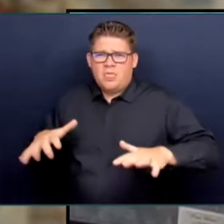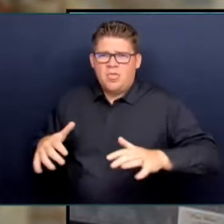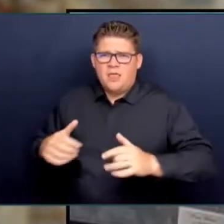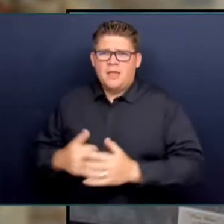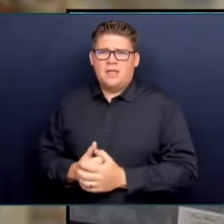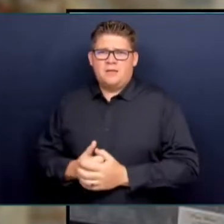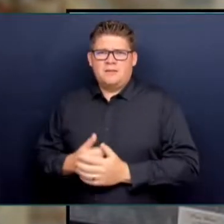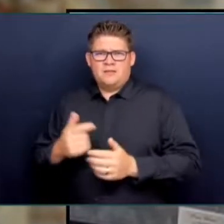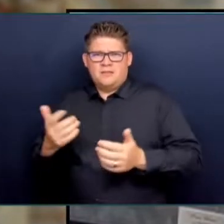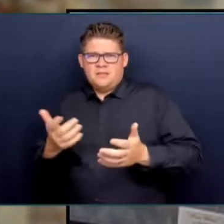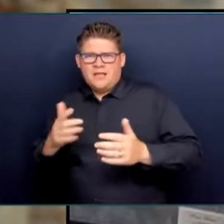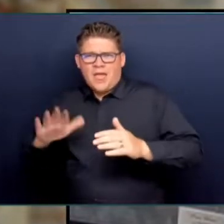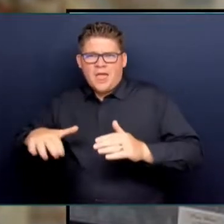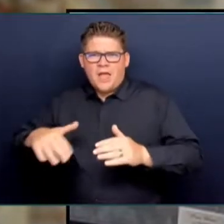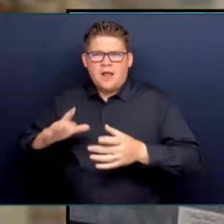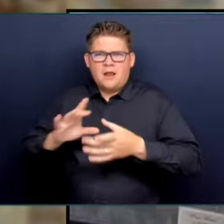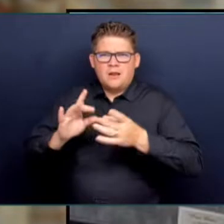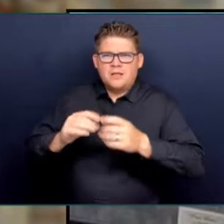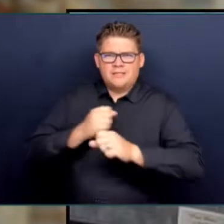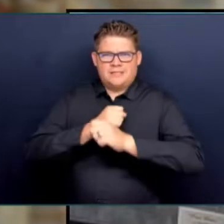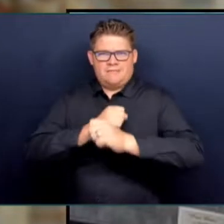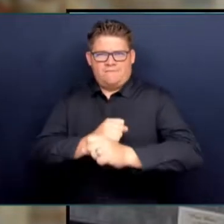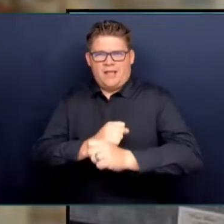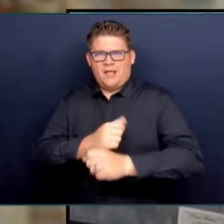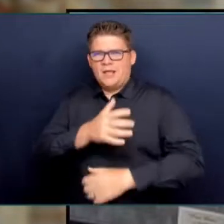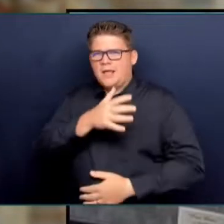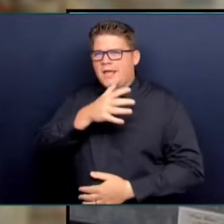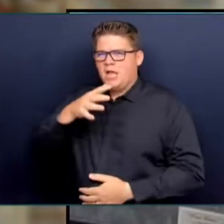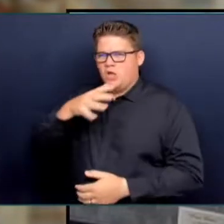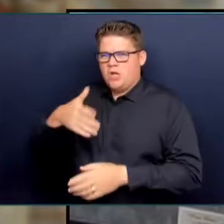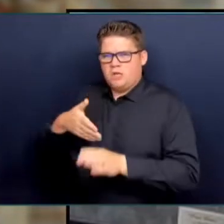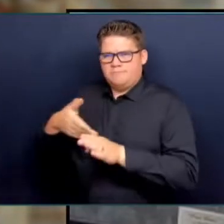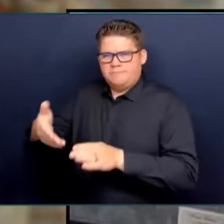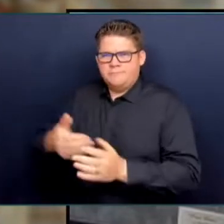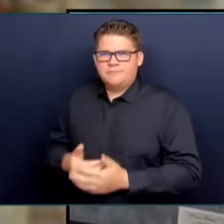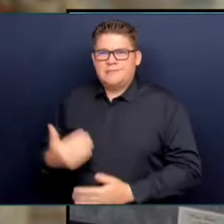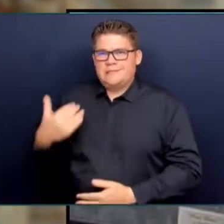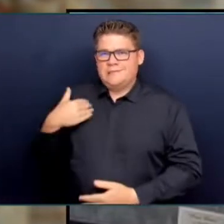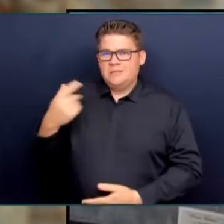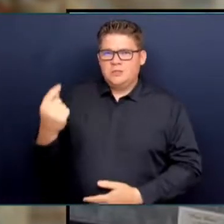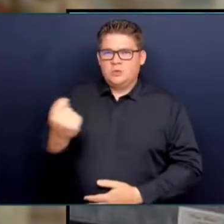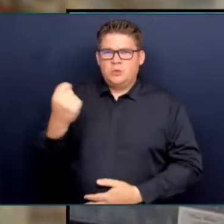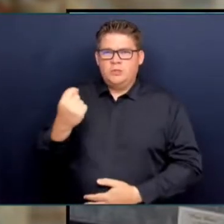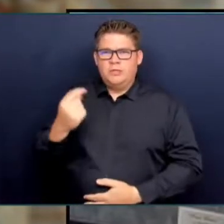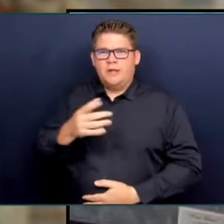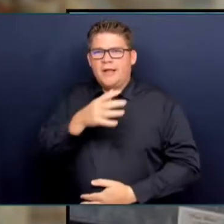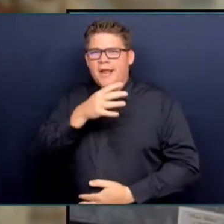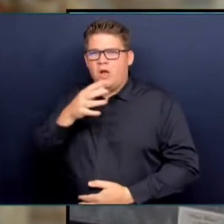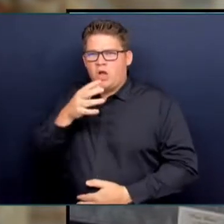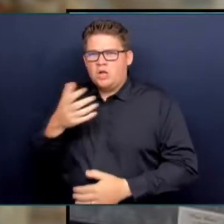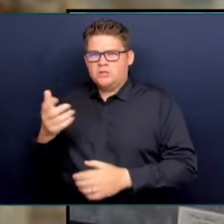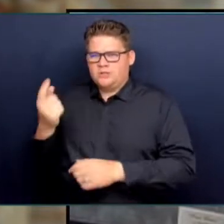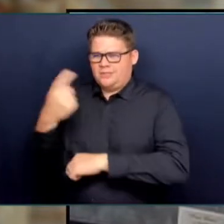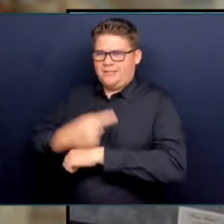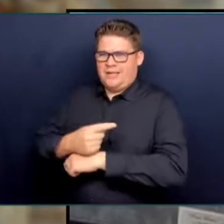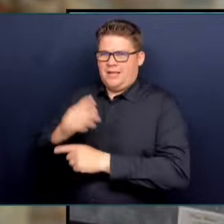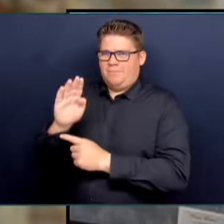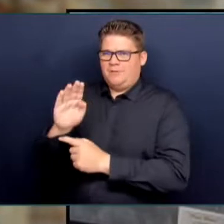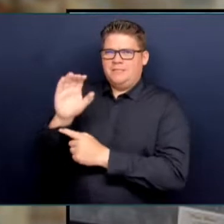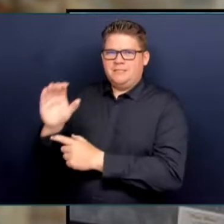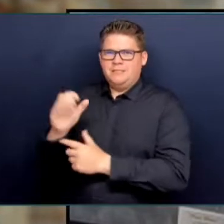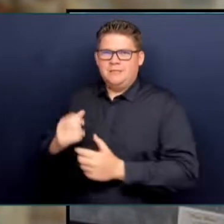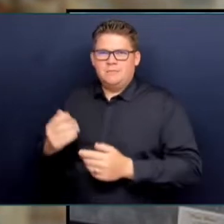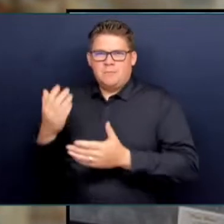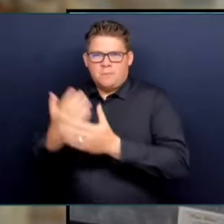sector. Tuesday was Agriculture Day in BC, and both sides of the legislature spoke eloquently about the importance of our ag